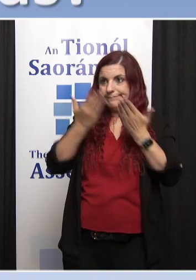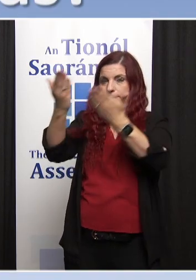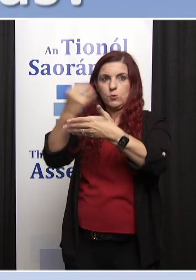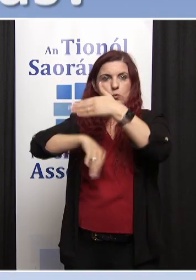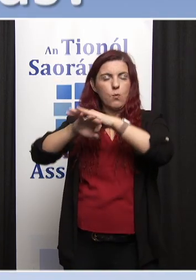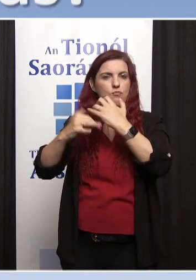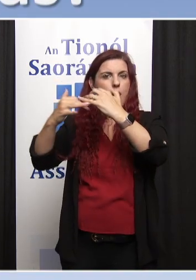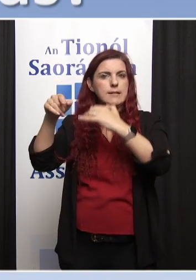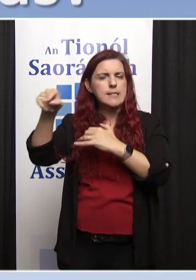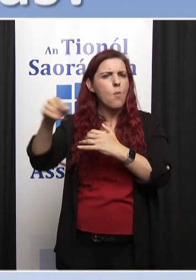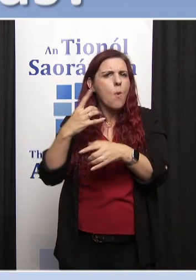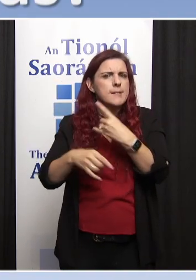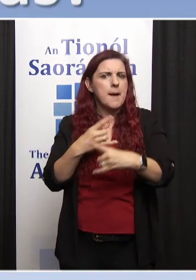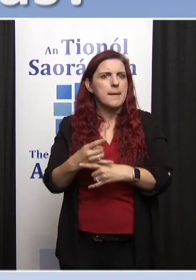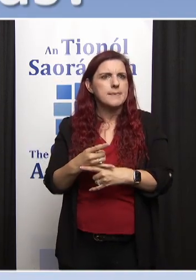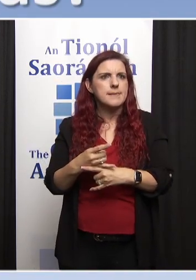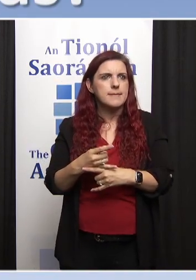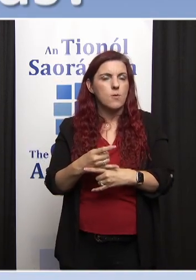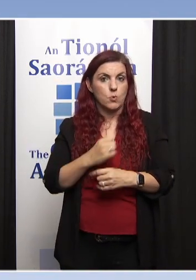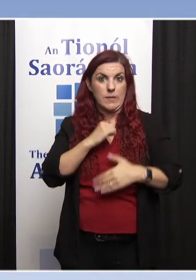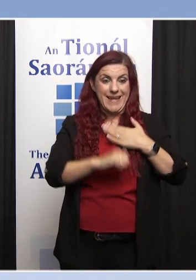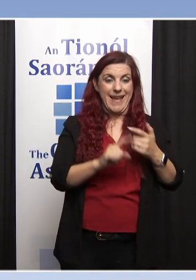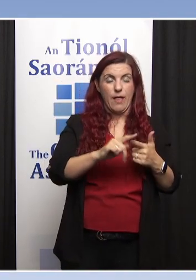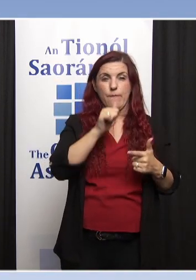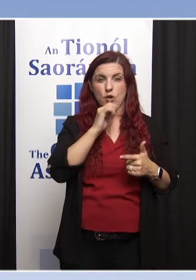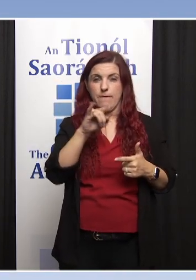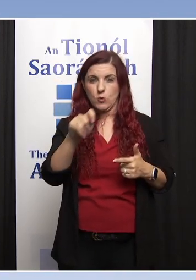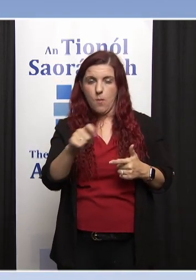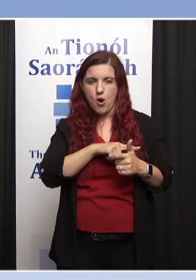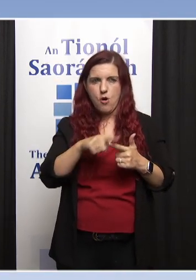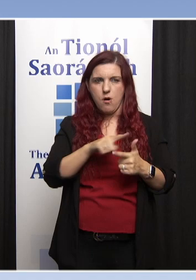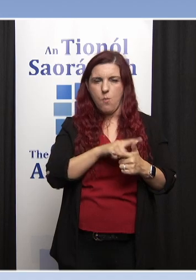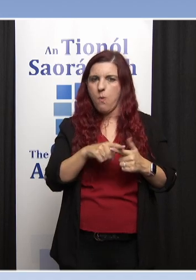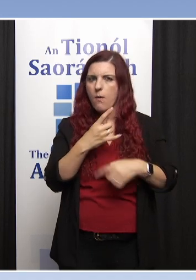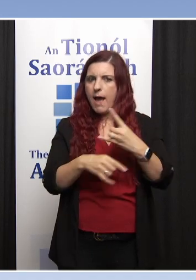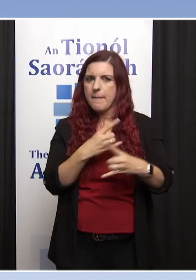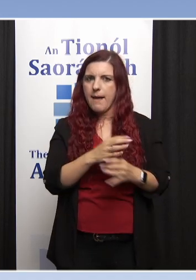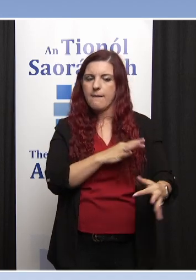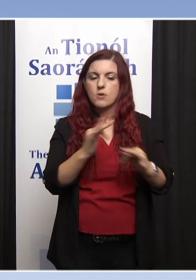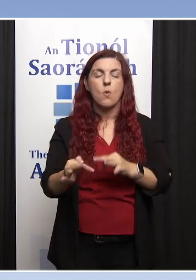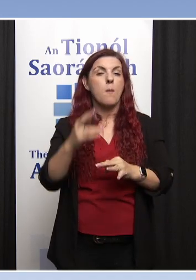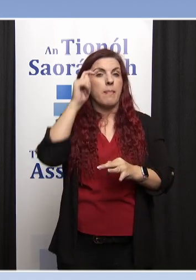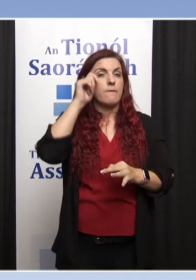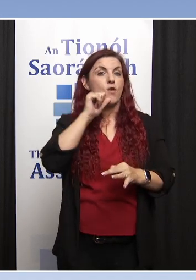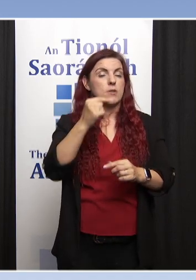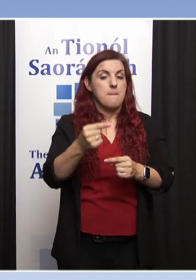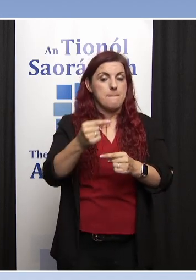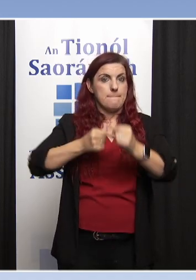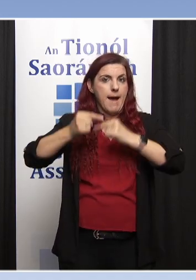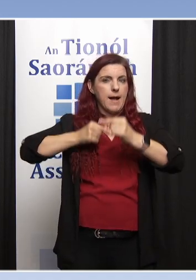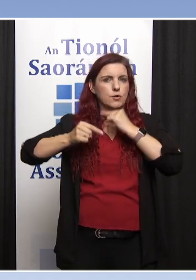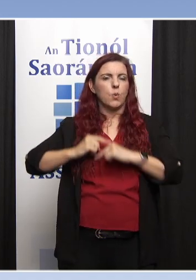to put today's work and October's work in context. If I could just go back to the